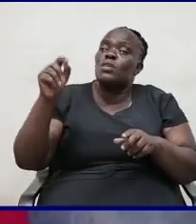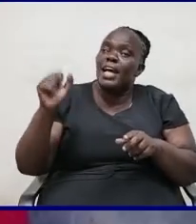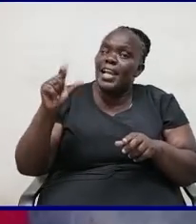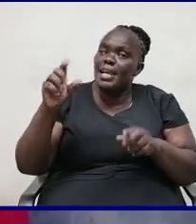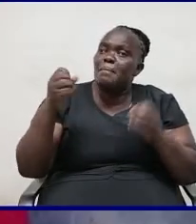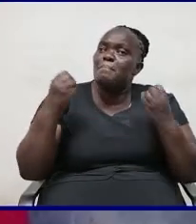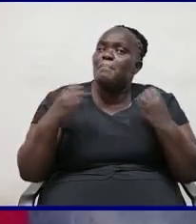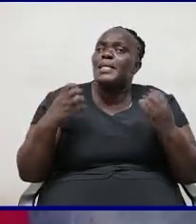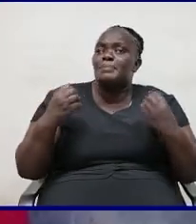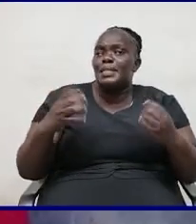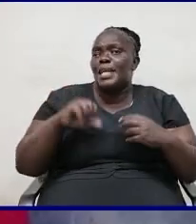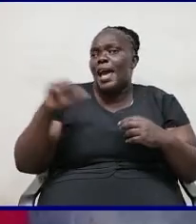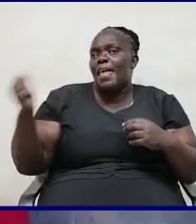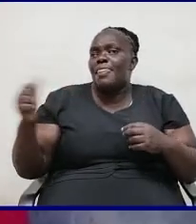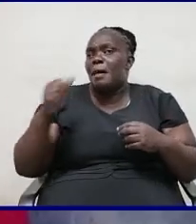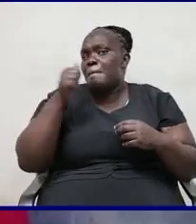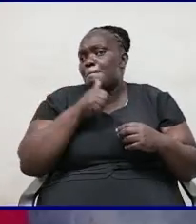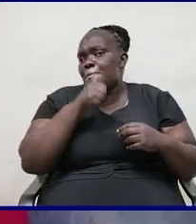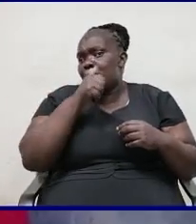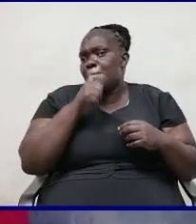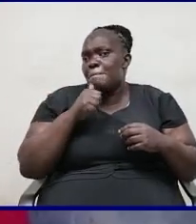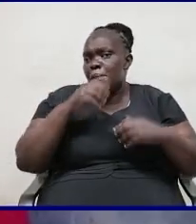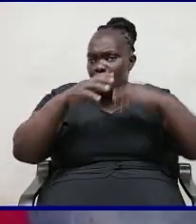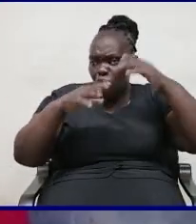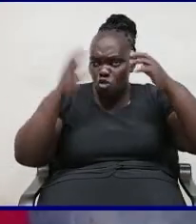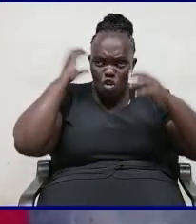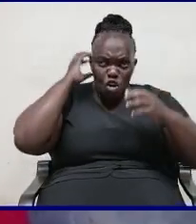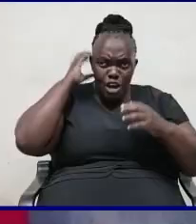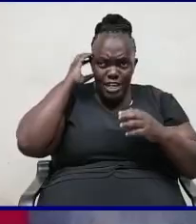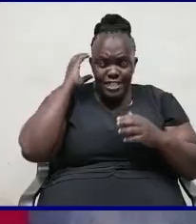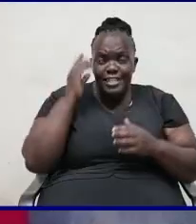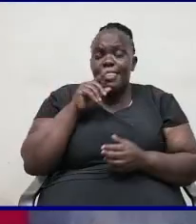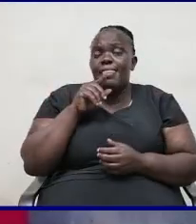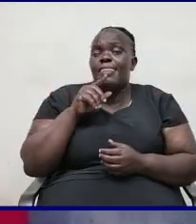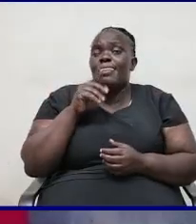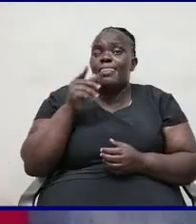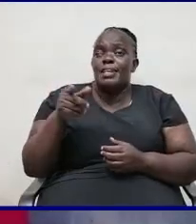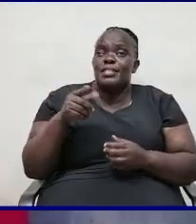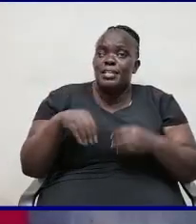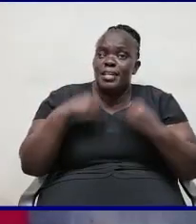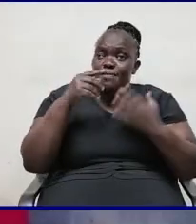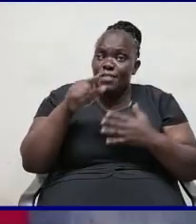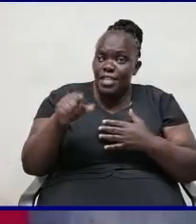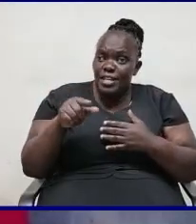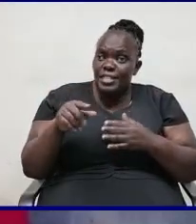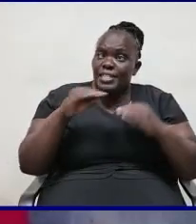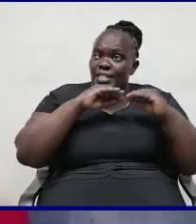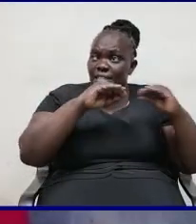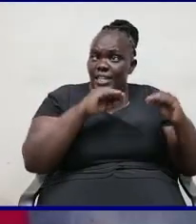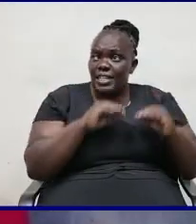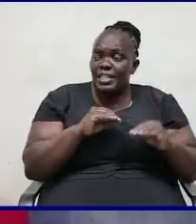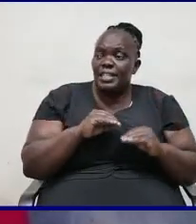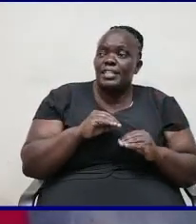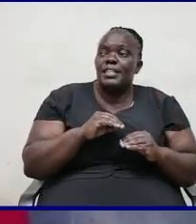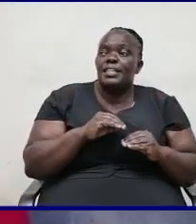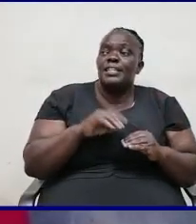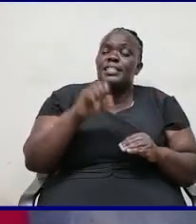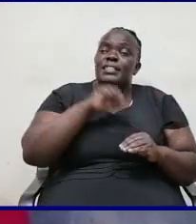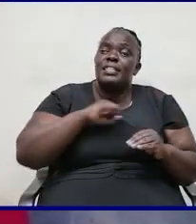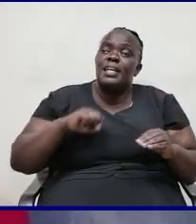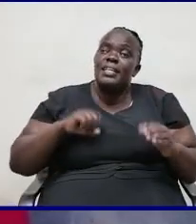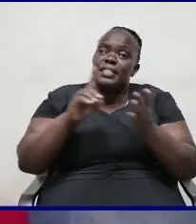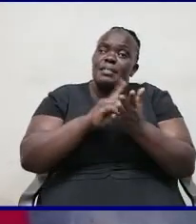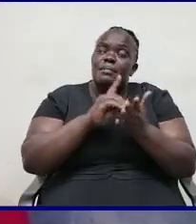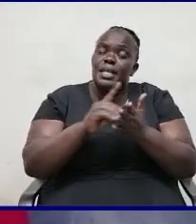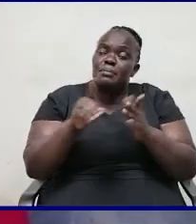through many other private and colleges that offer that kind of training. The State